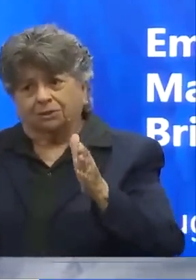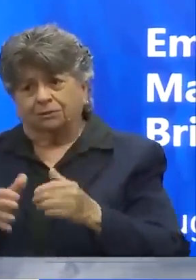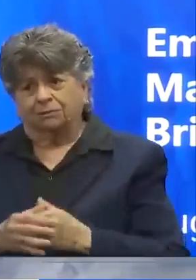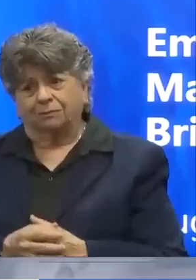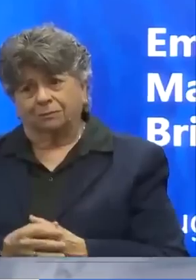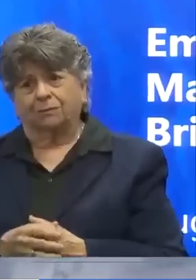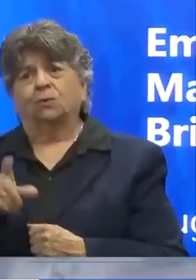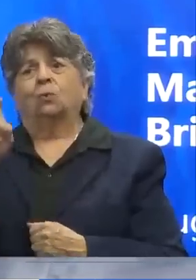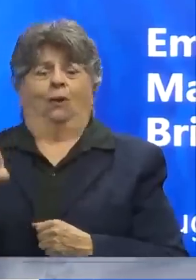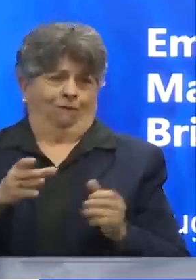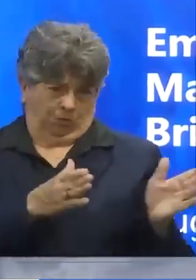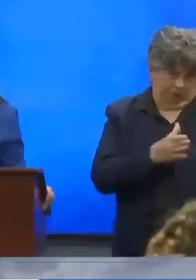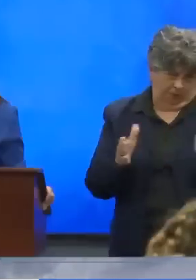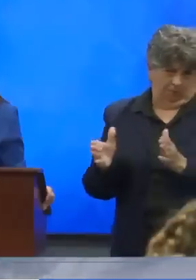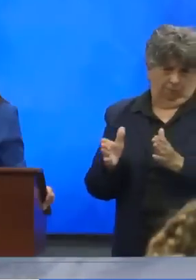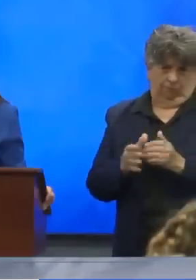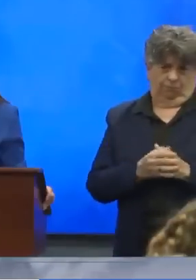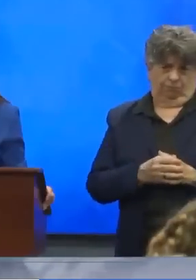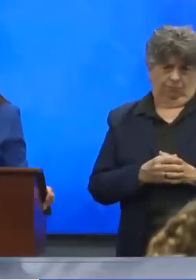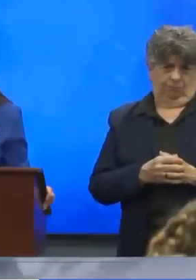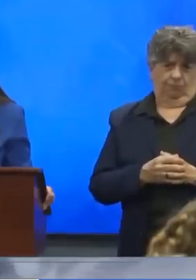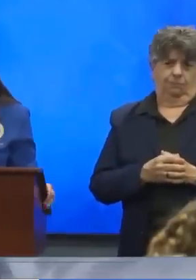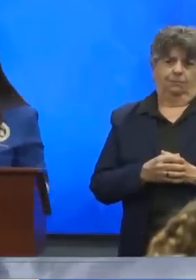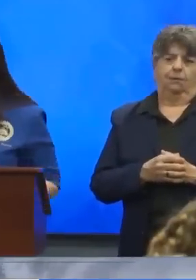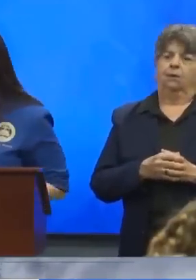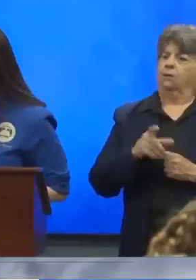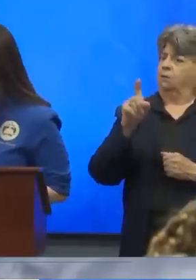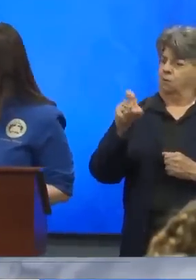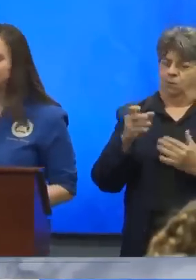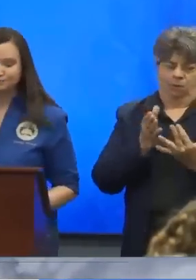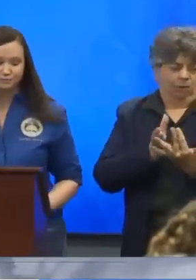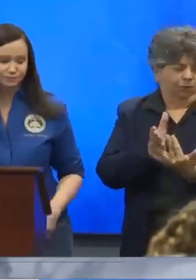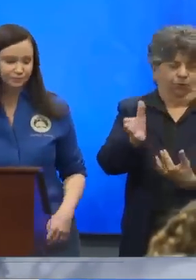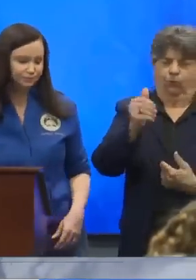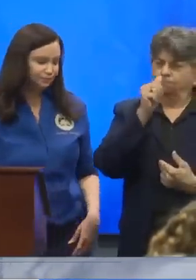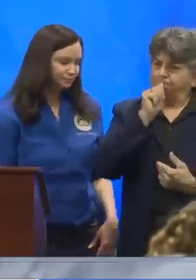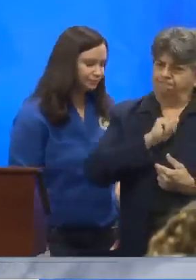and we will weather this storm successfully. Thank you so much, Governor.